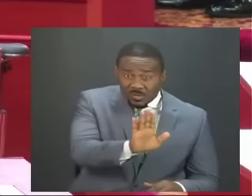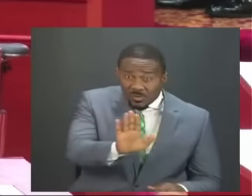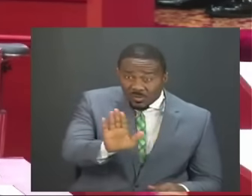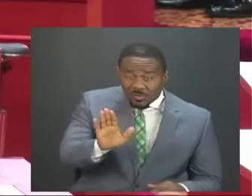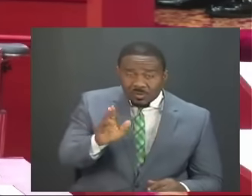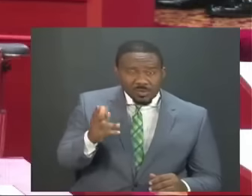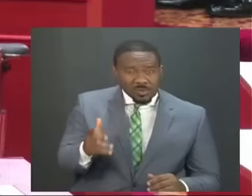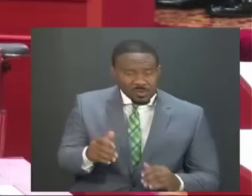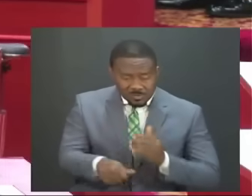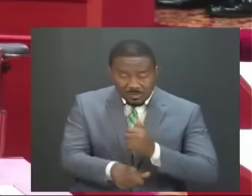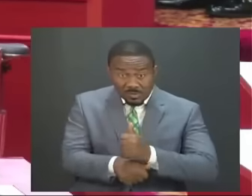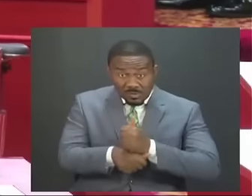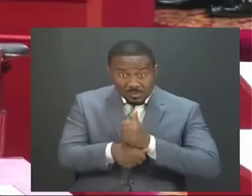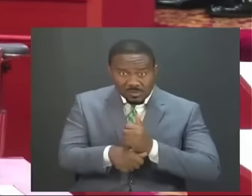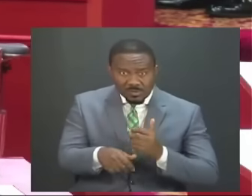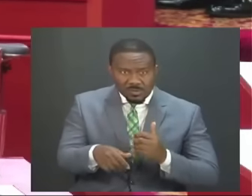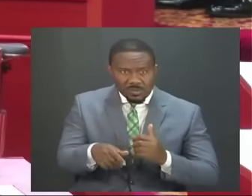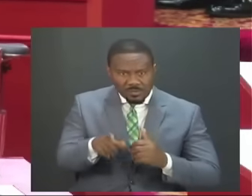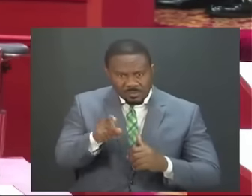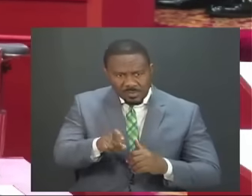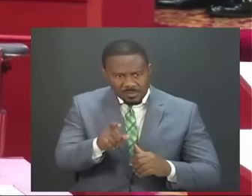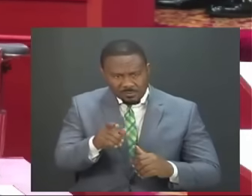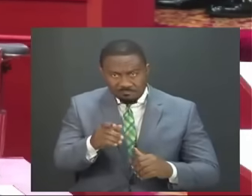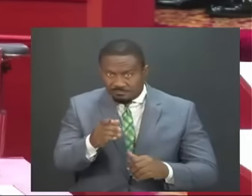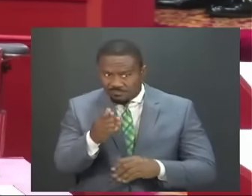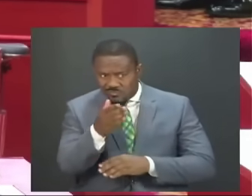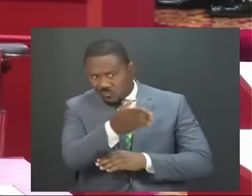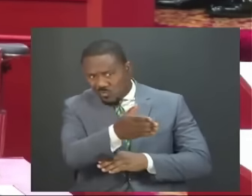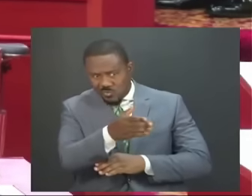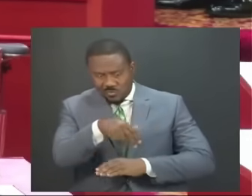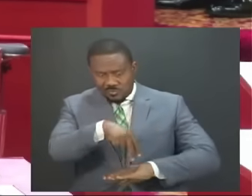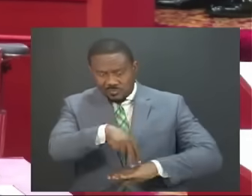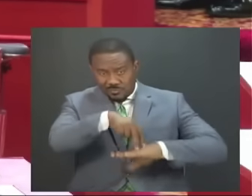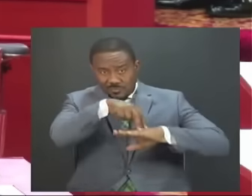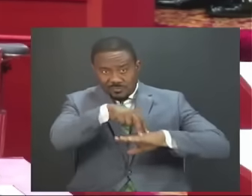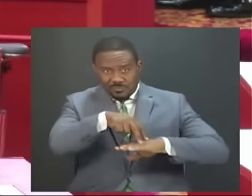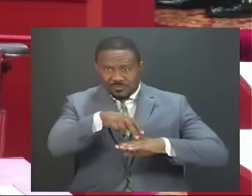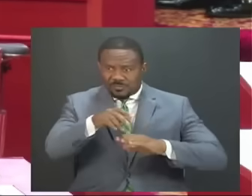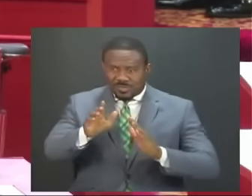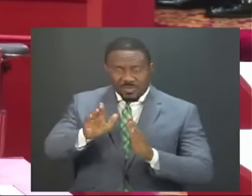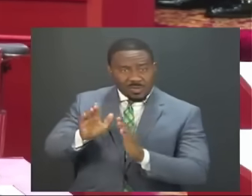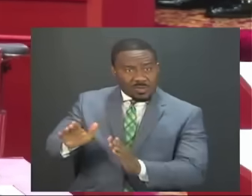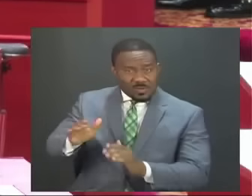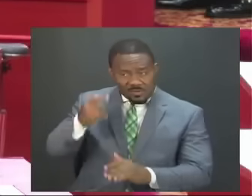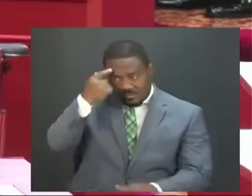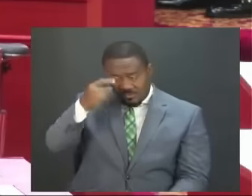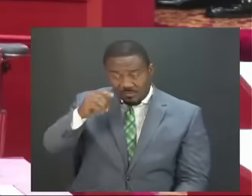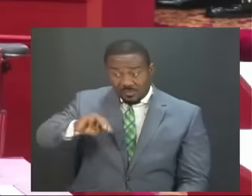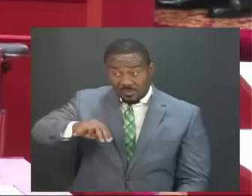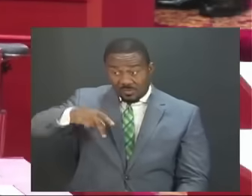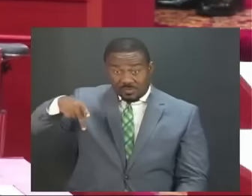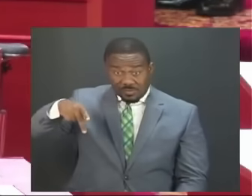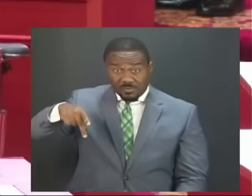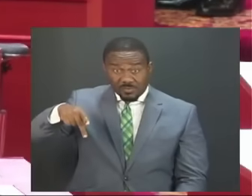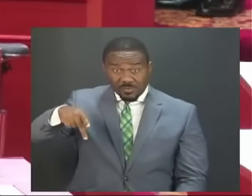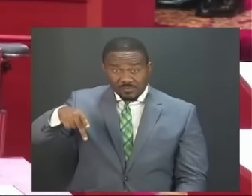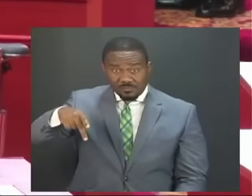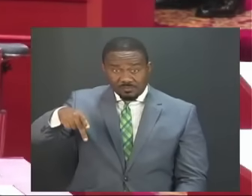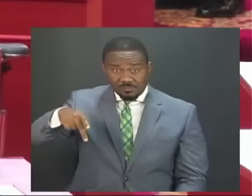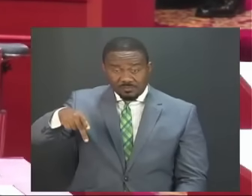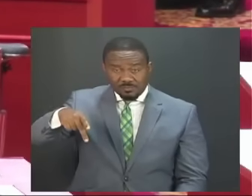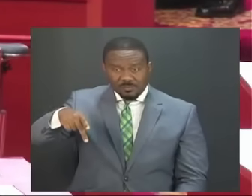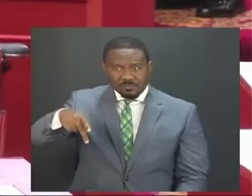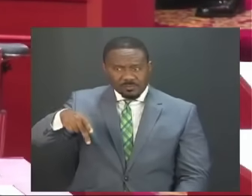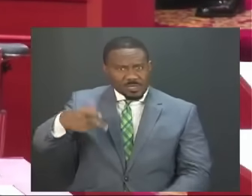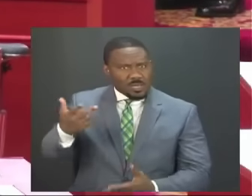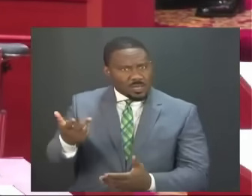to keep to the public elevators, whilst the elevators reserved for the members of parliament are reserved for the